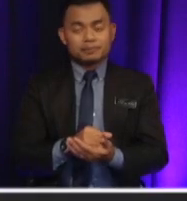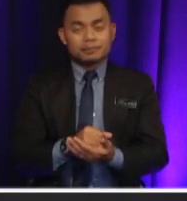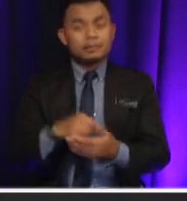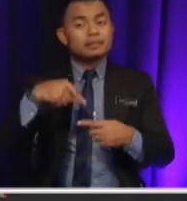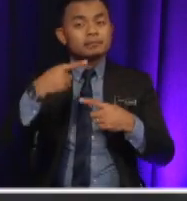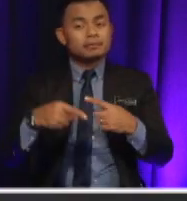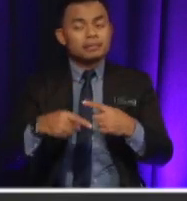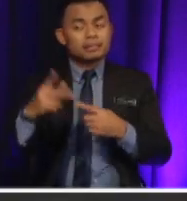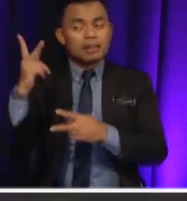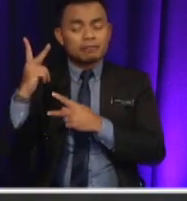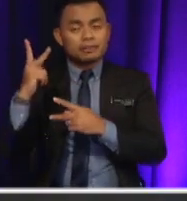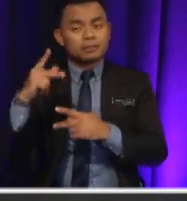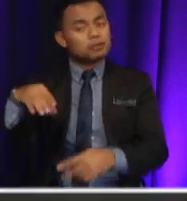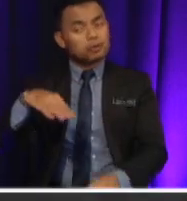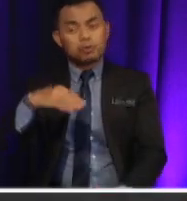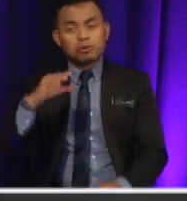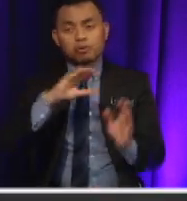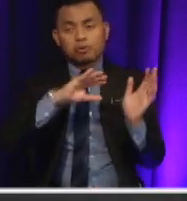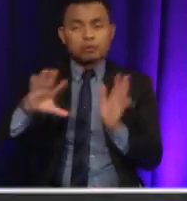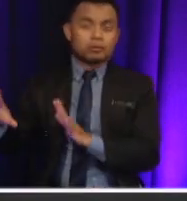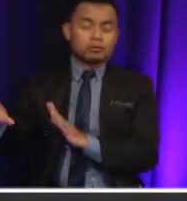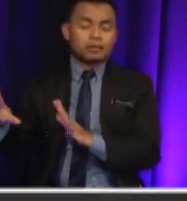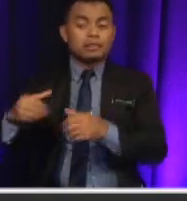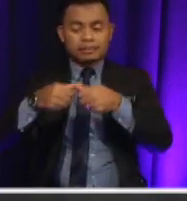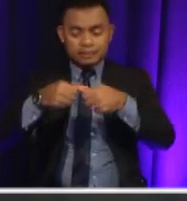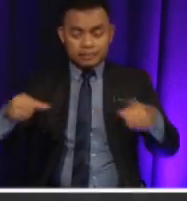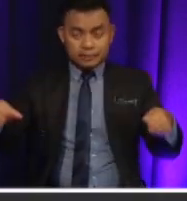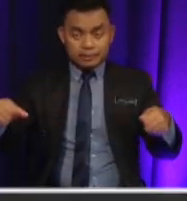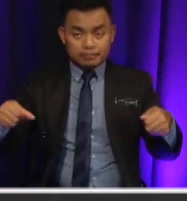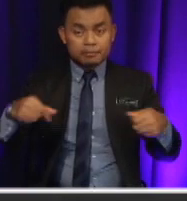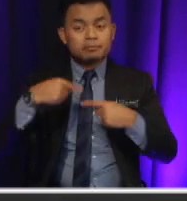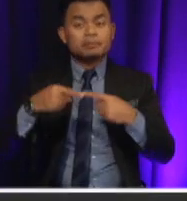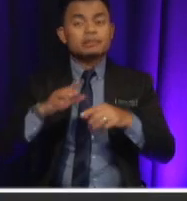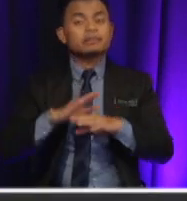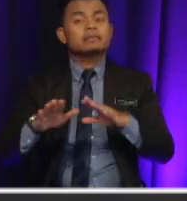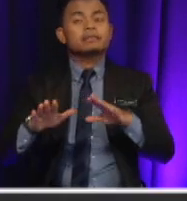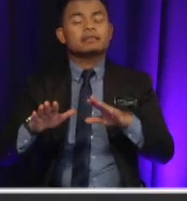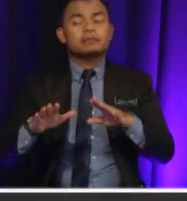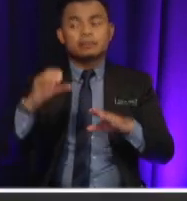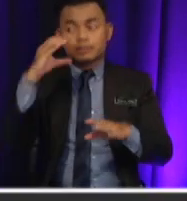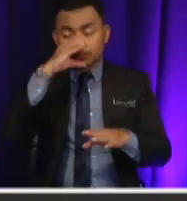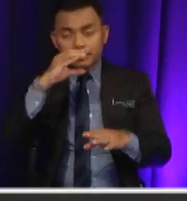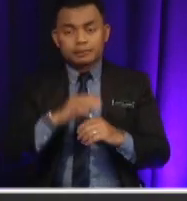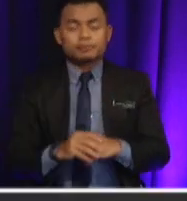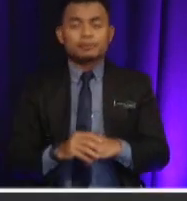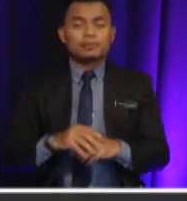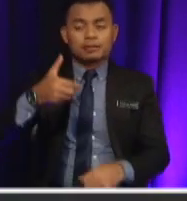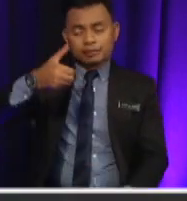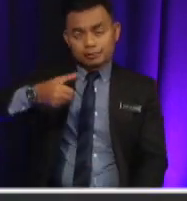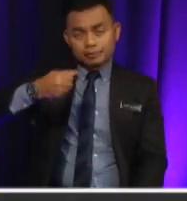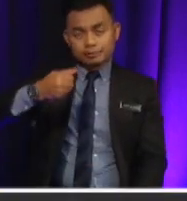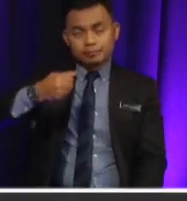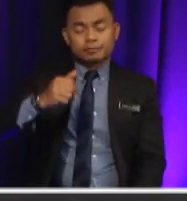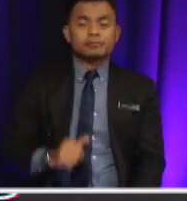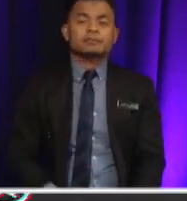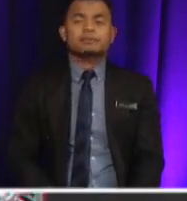the sellotape where you can't find the end, the toothless stapler, springless bulldog